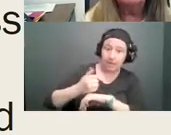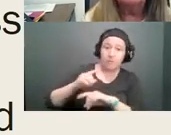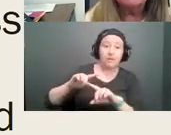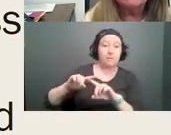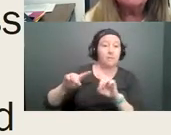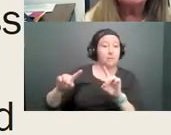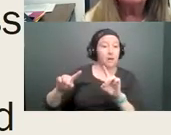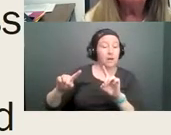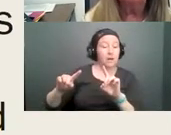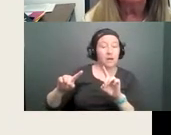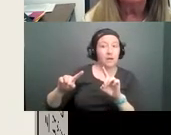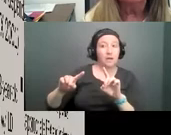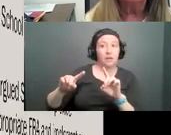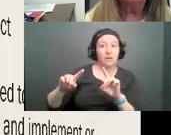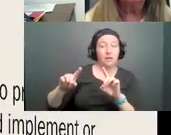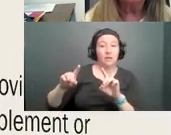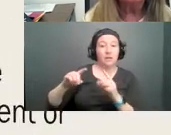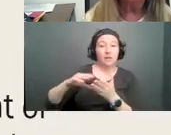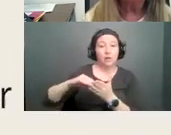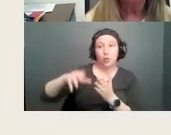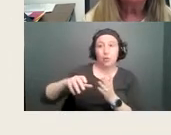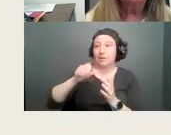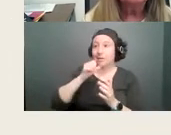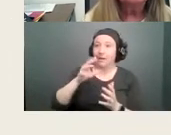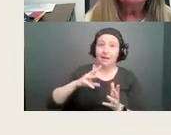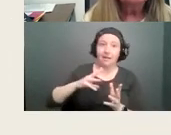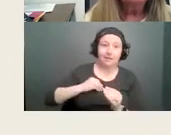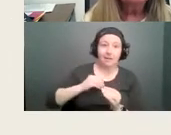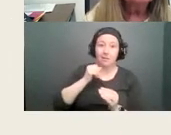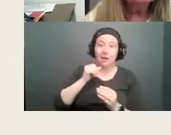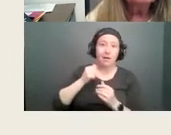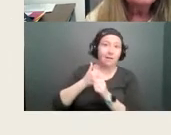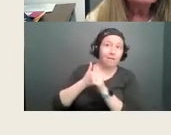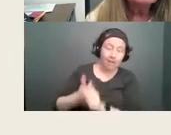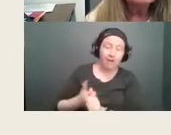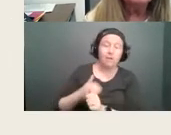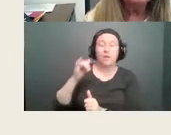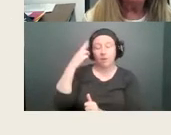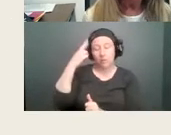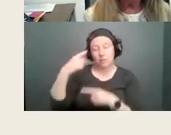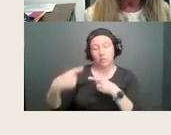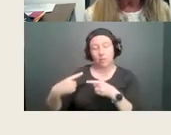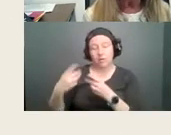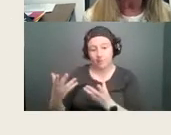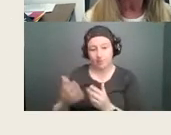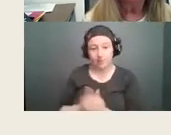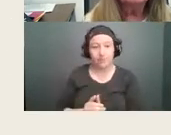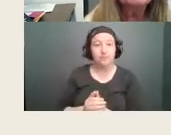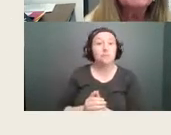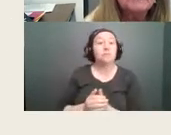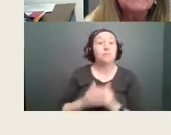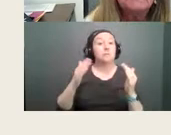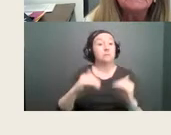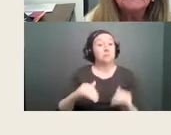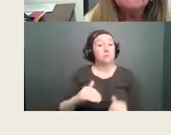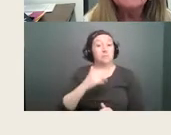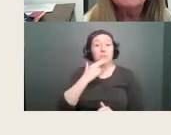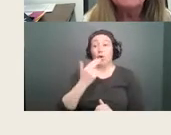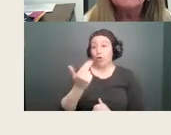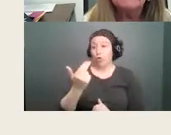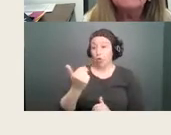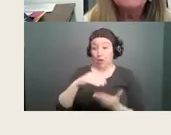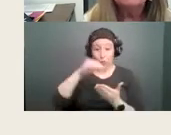cooperation that was the reason for the difficulties. In this next case, a 13-year-old student with